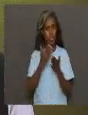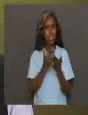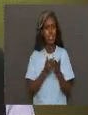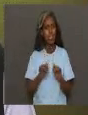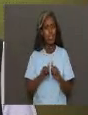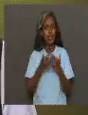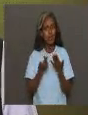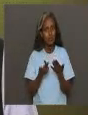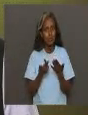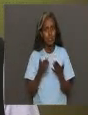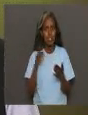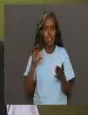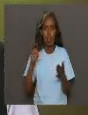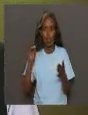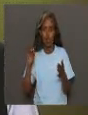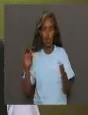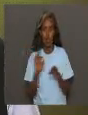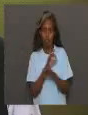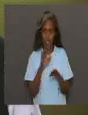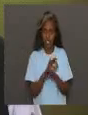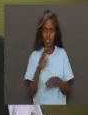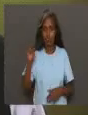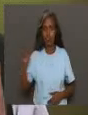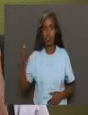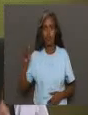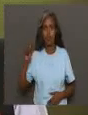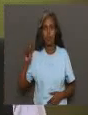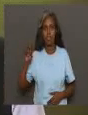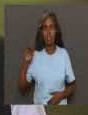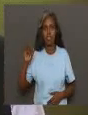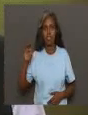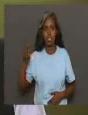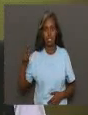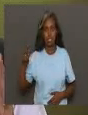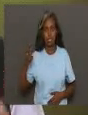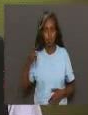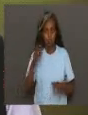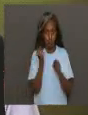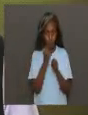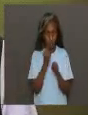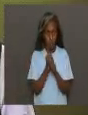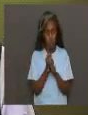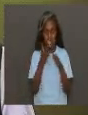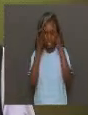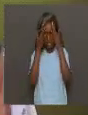and cofactors of a matrix to work out its